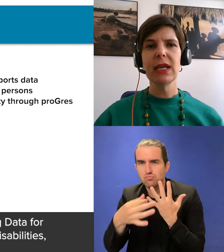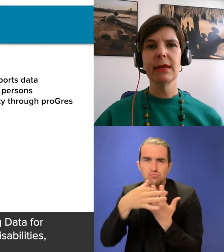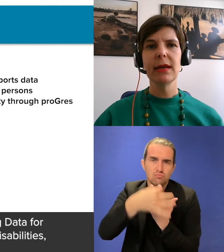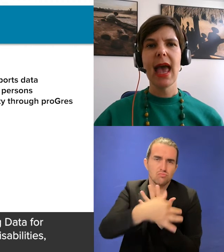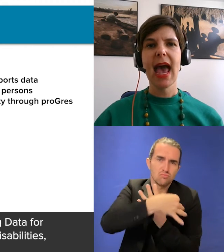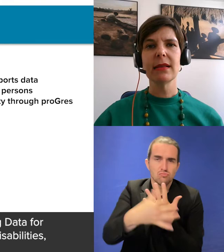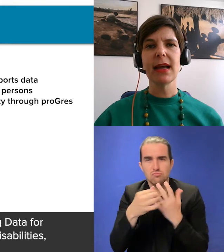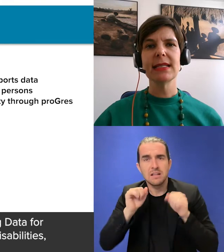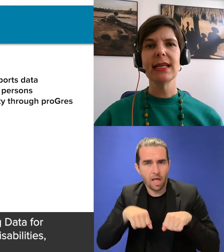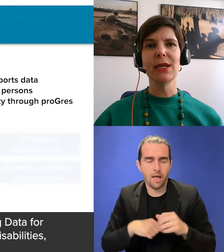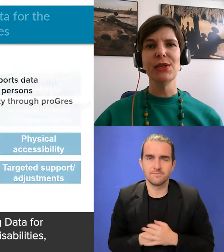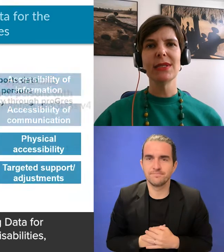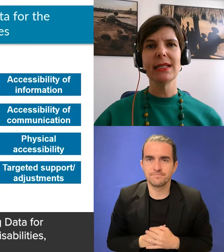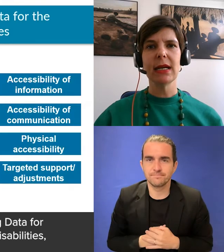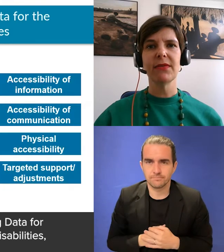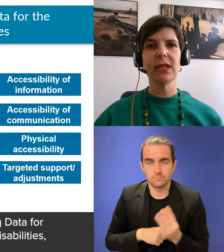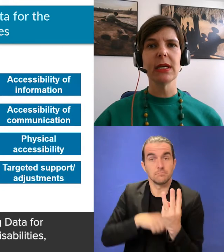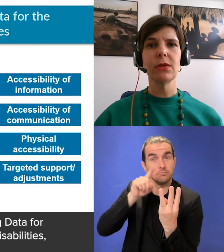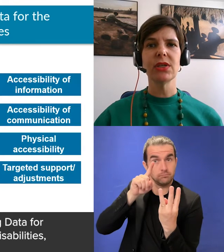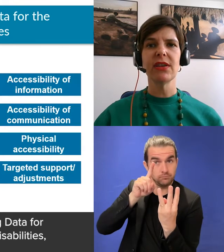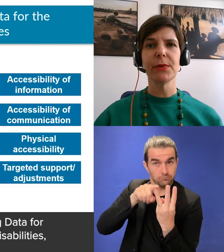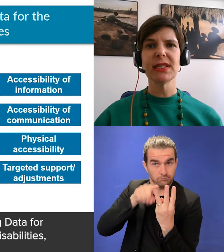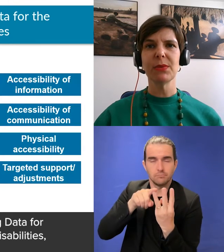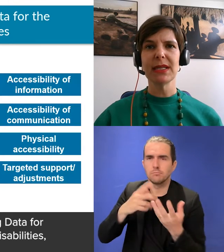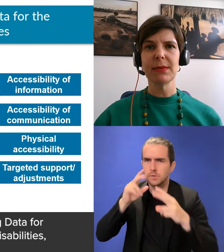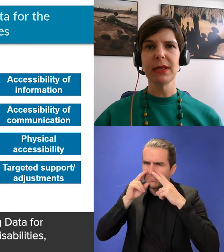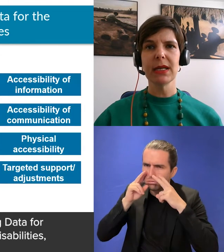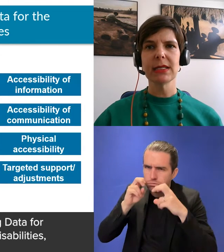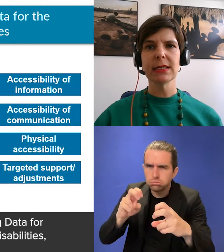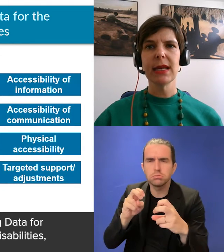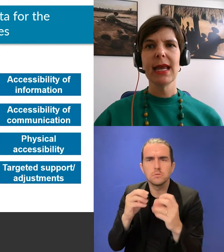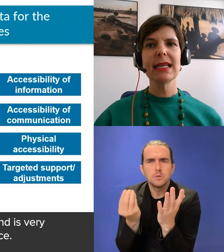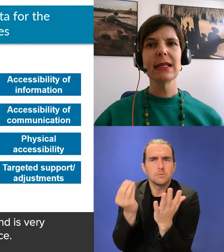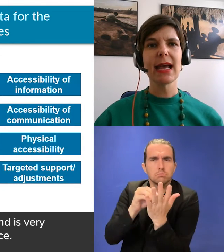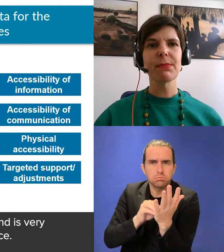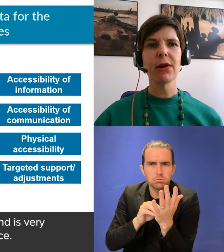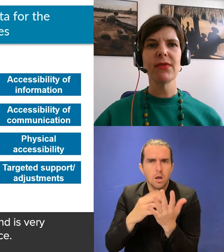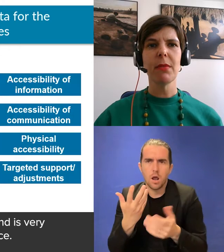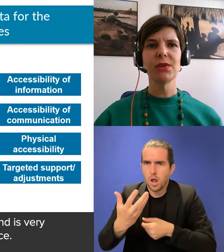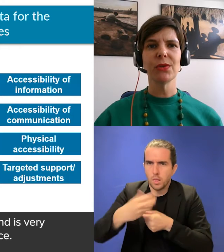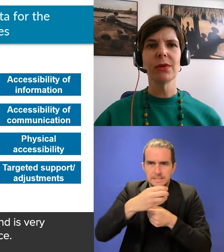Activity 3, analyzing and using data for the inclusion of persons with disabilities,